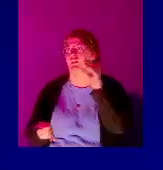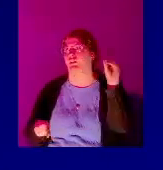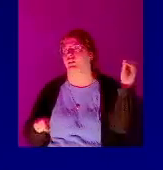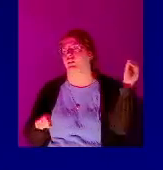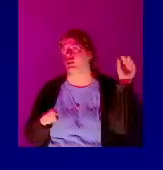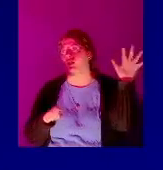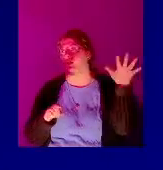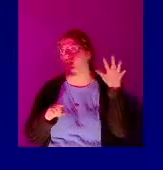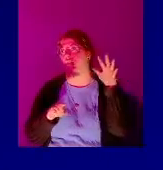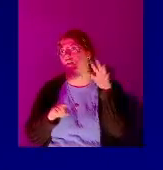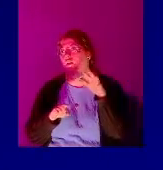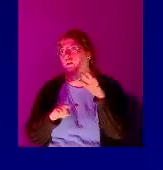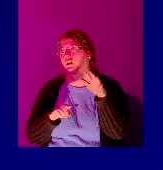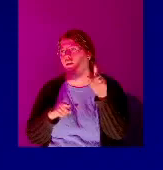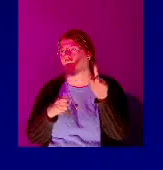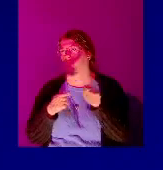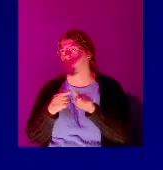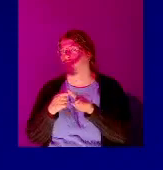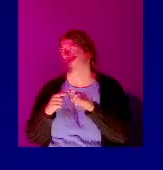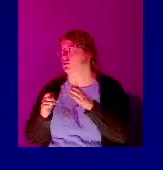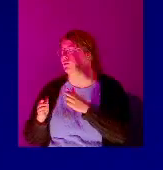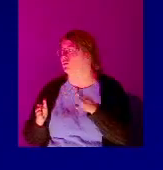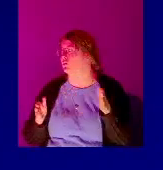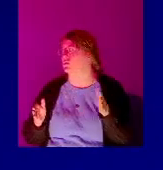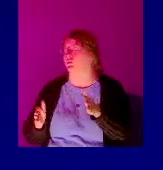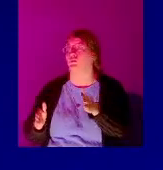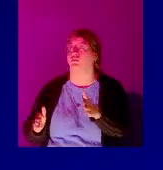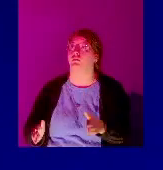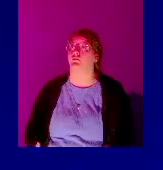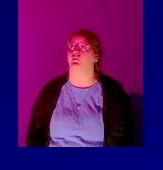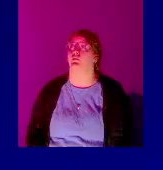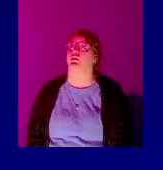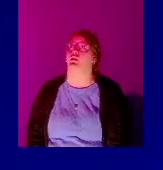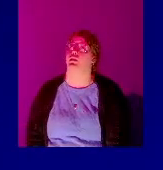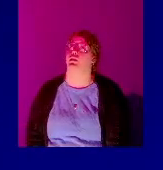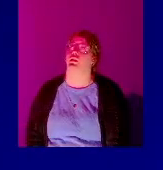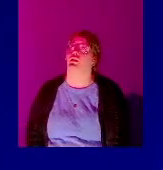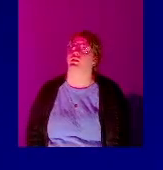a light unto my